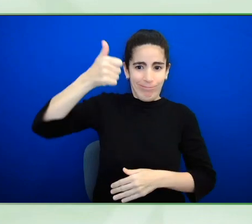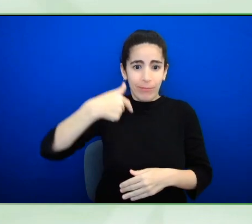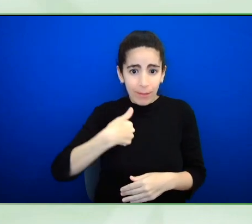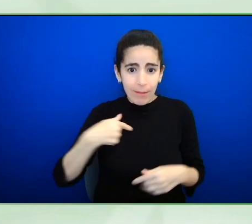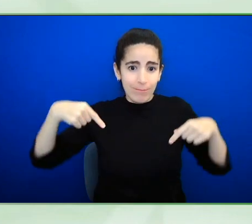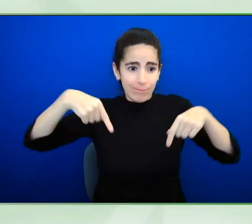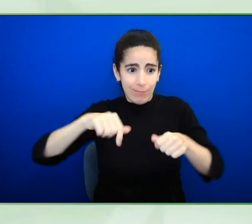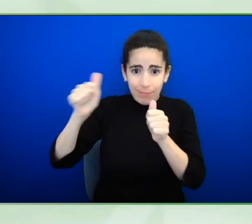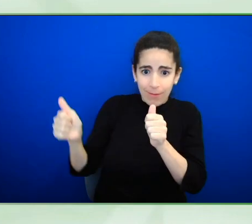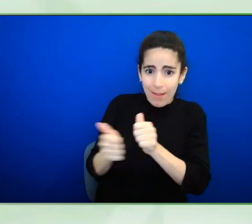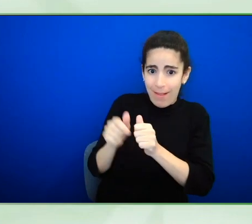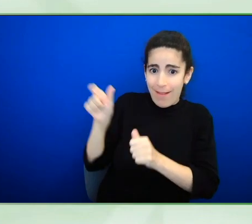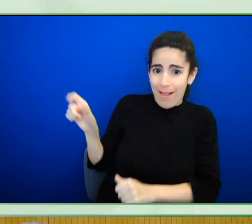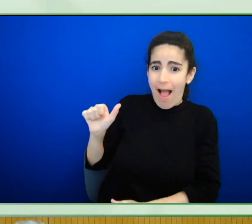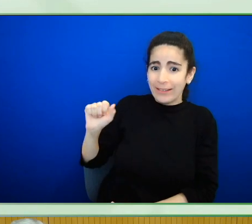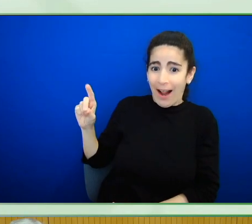as CBM Pakistan.